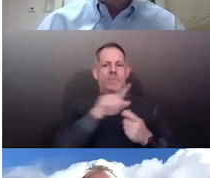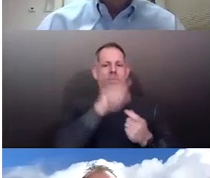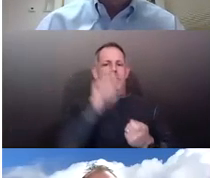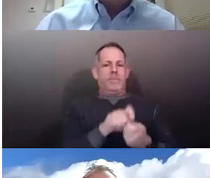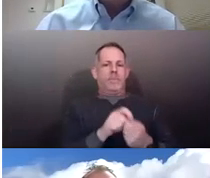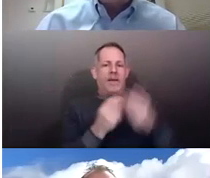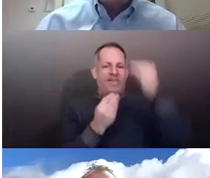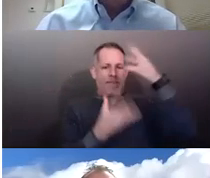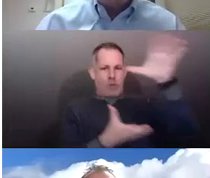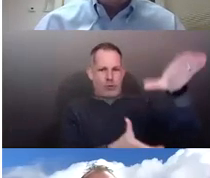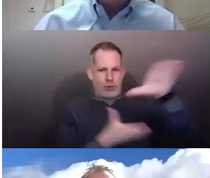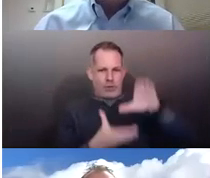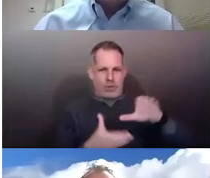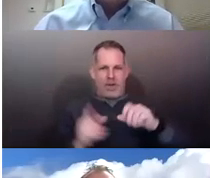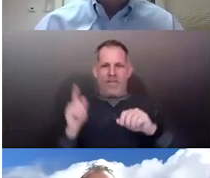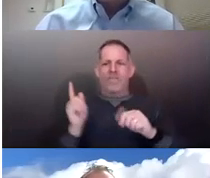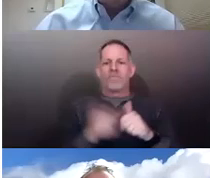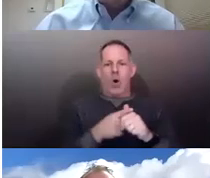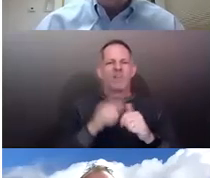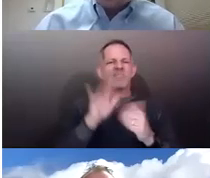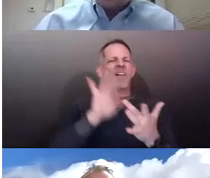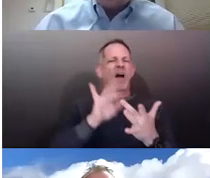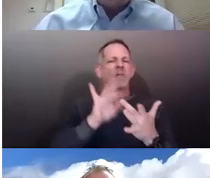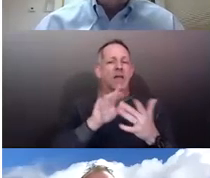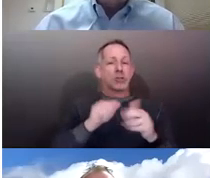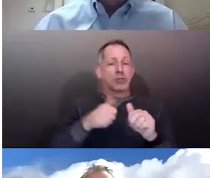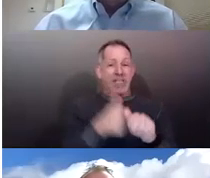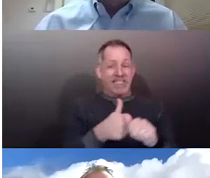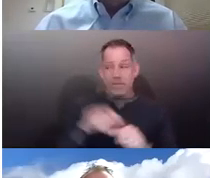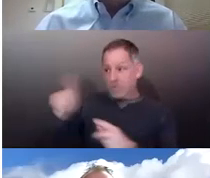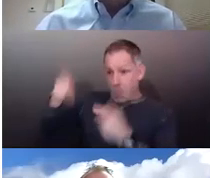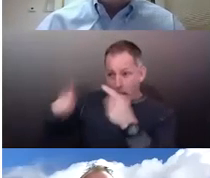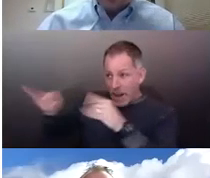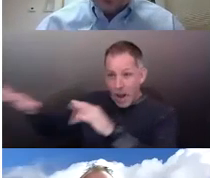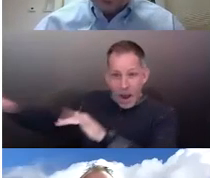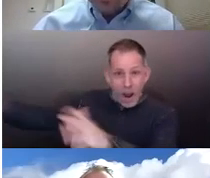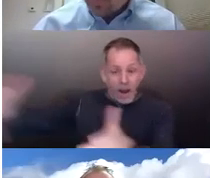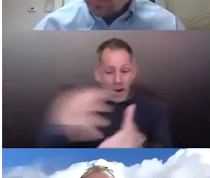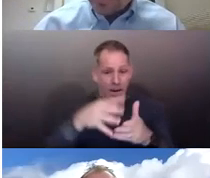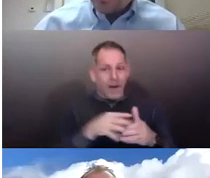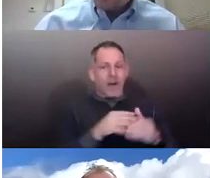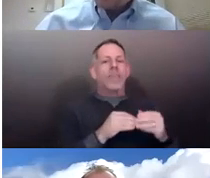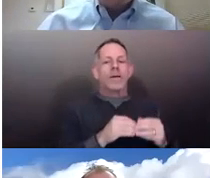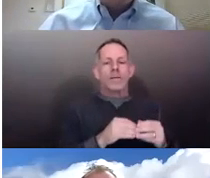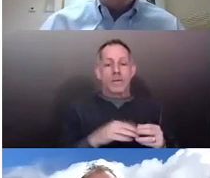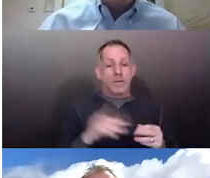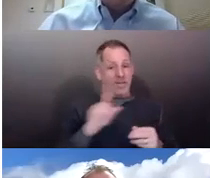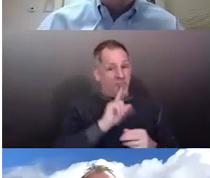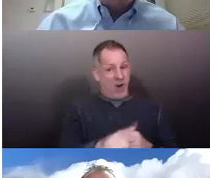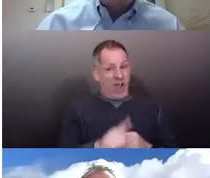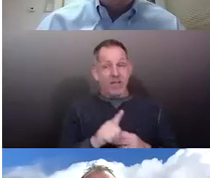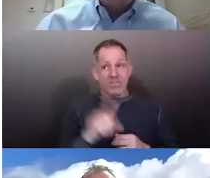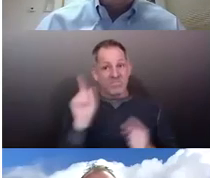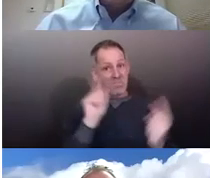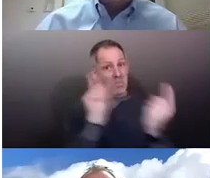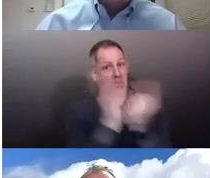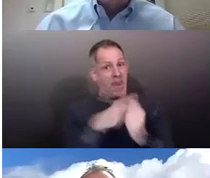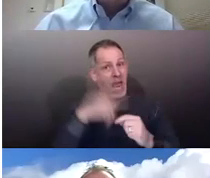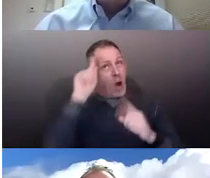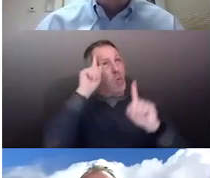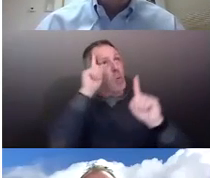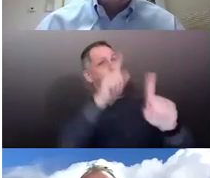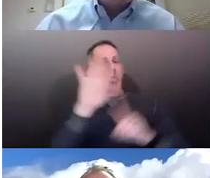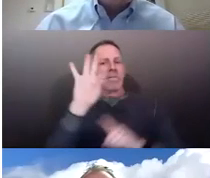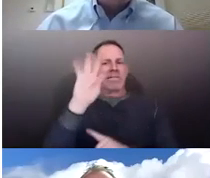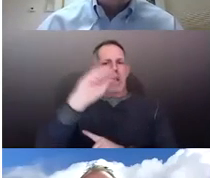about 70 to 80% of those. Our goal is 90. That's a lofty goal, I have to say, based on my experience working in